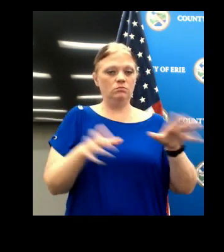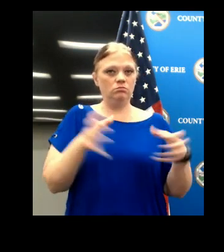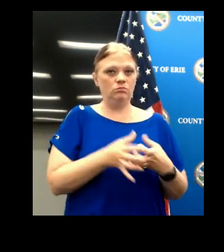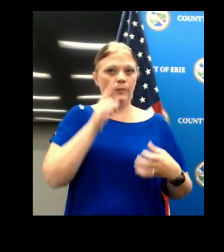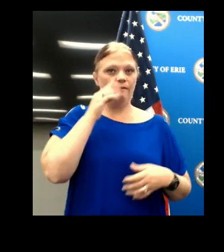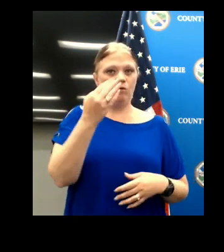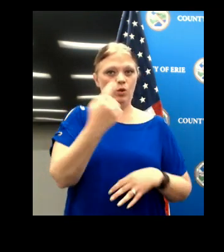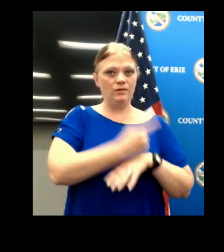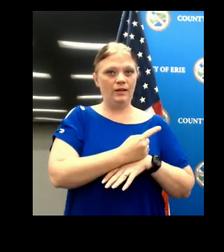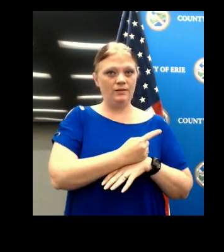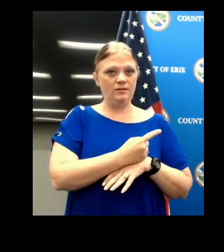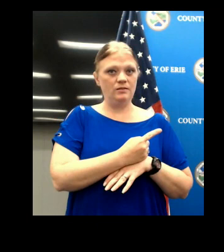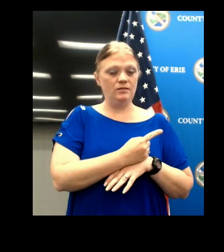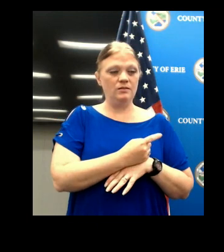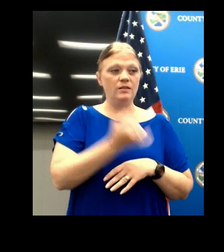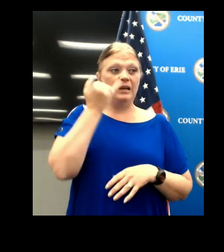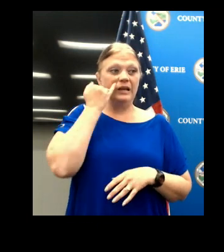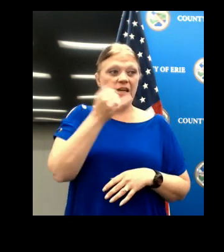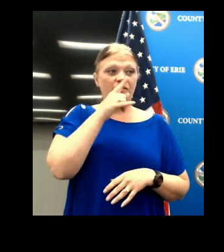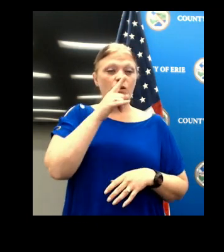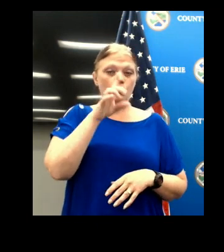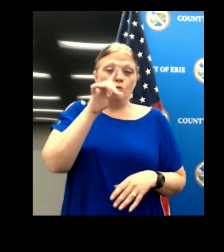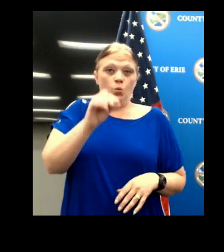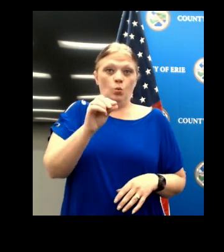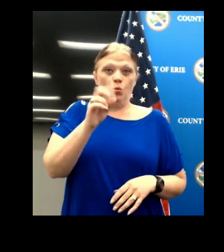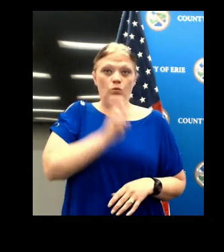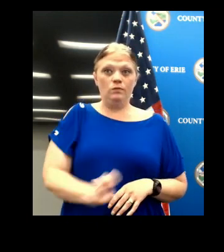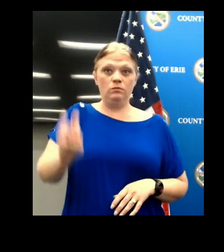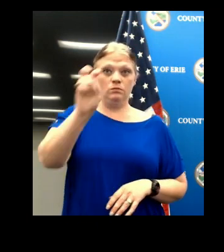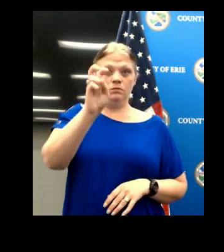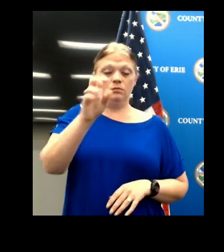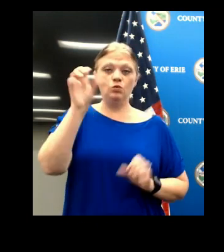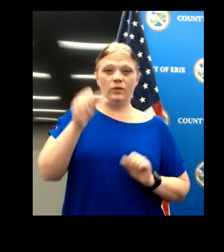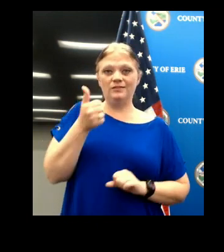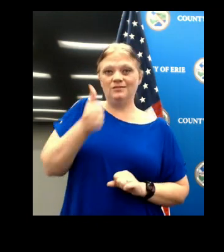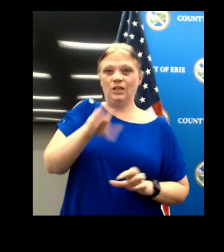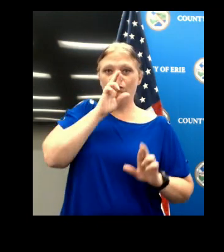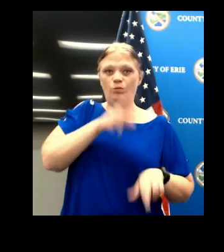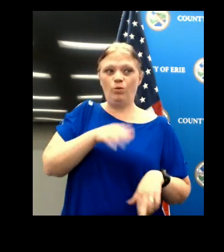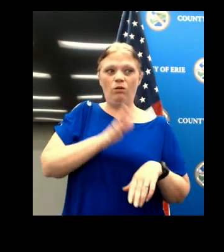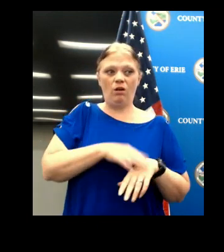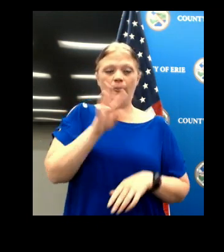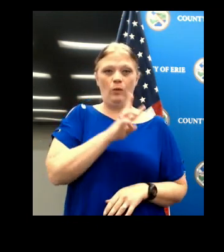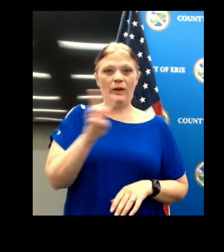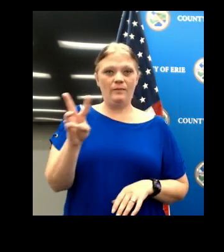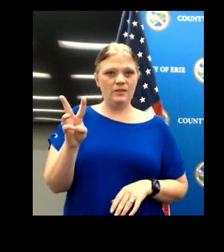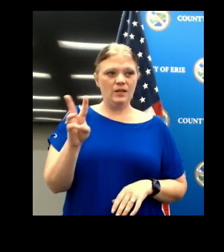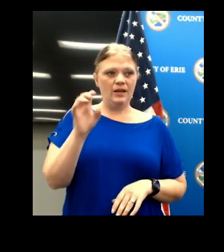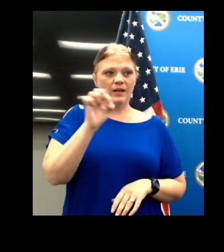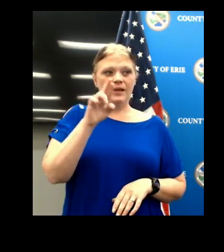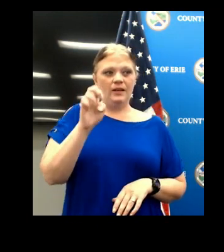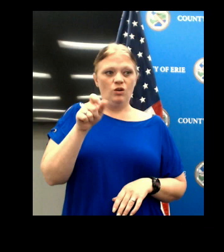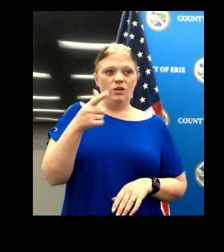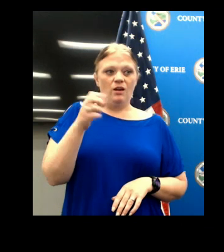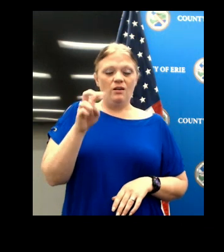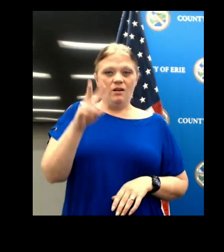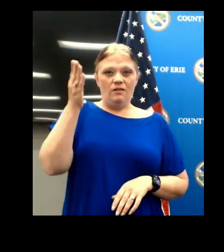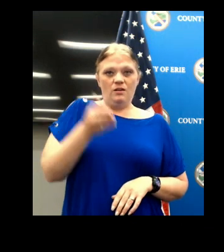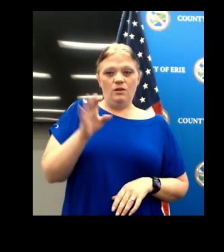days. If you do travel, you can self-report on our Erie County website at